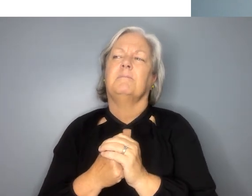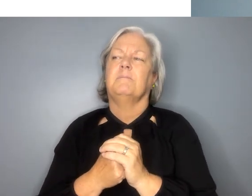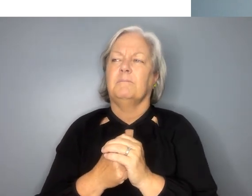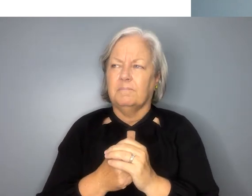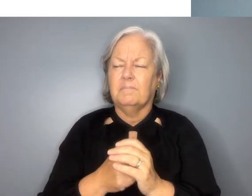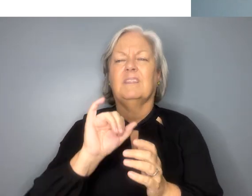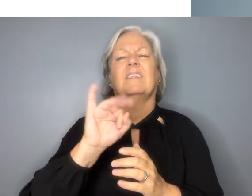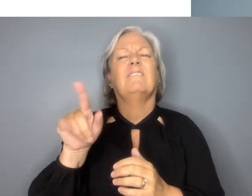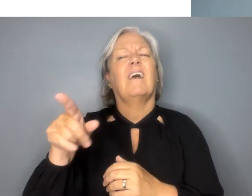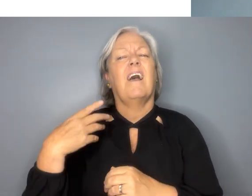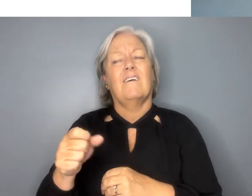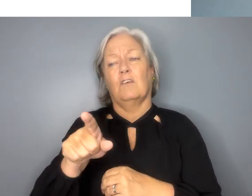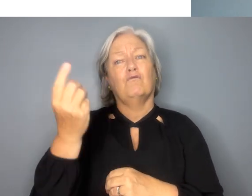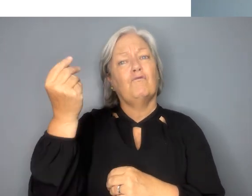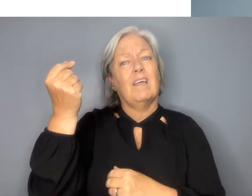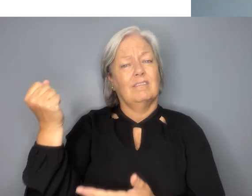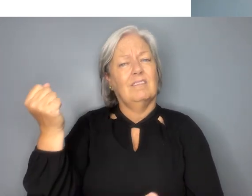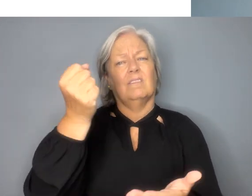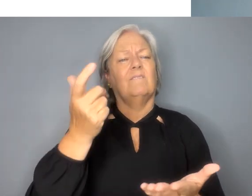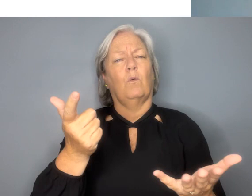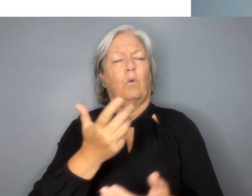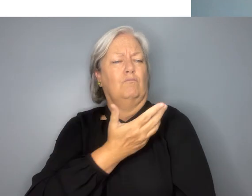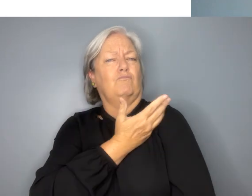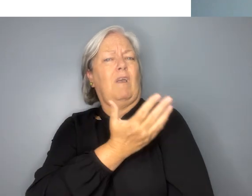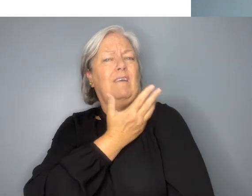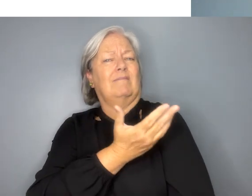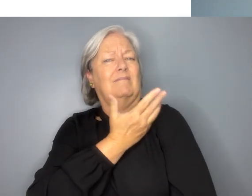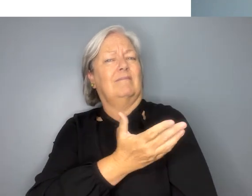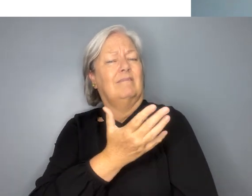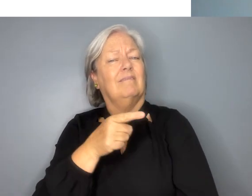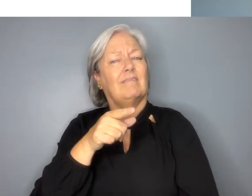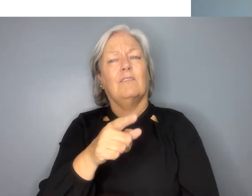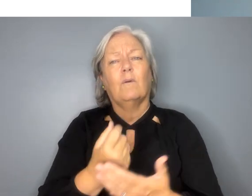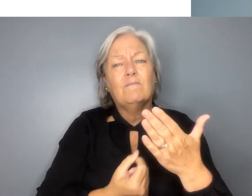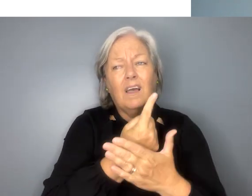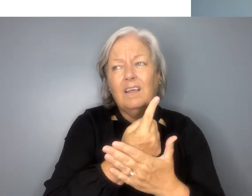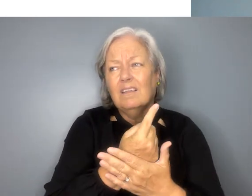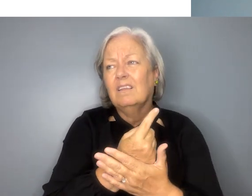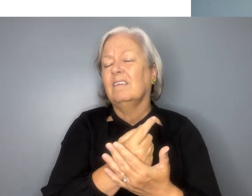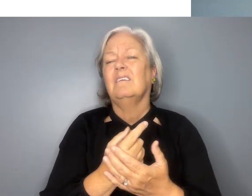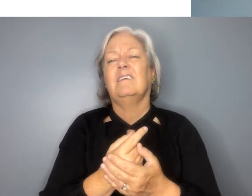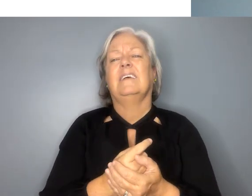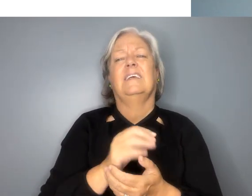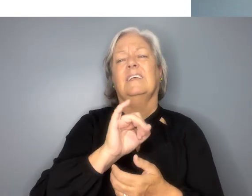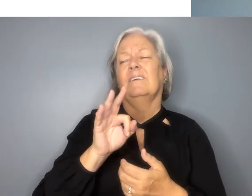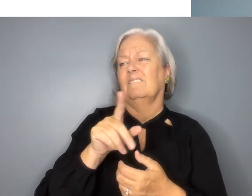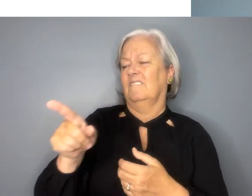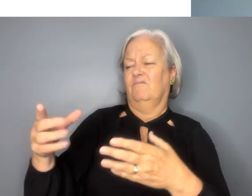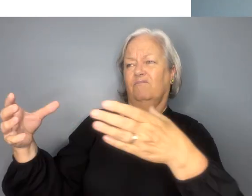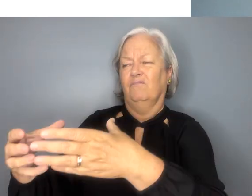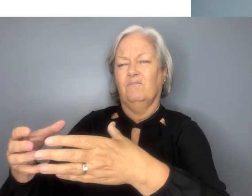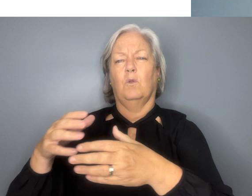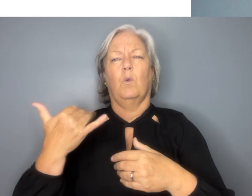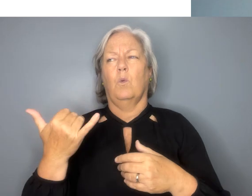often if there are grants being awarded around Pride events, is it possible, if there's something that an organisation or